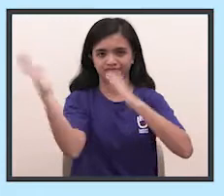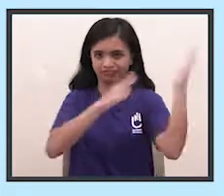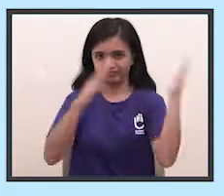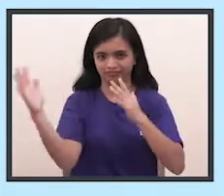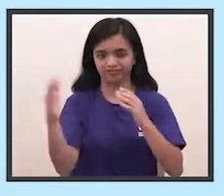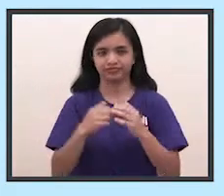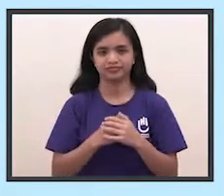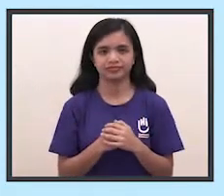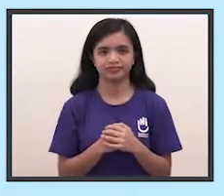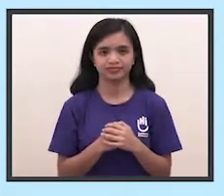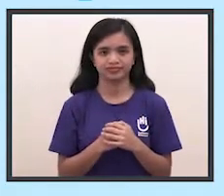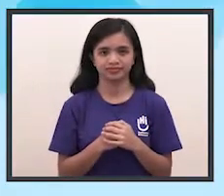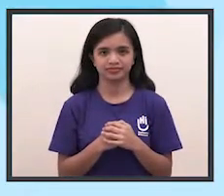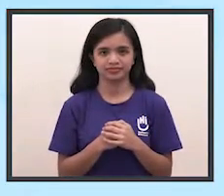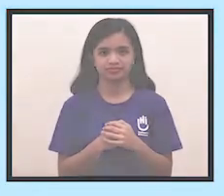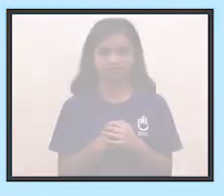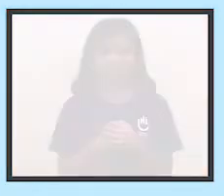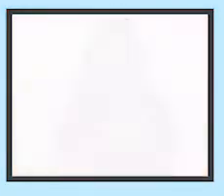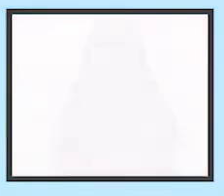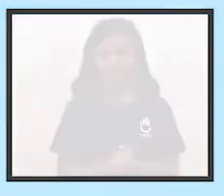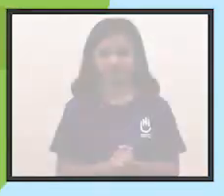effect of disasters.